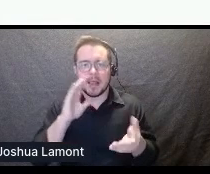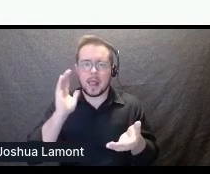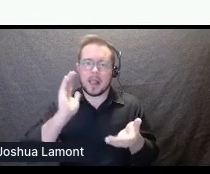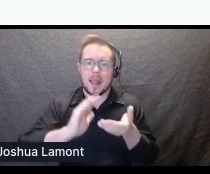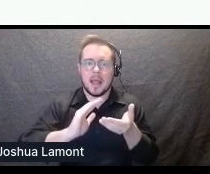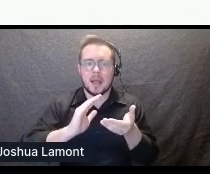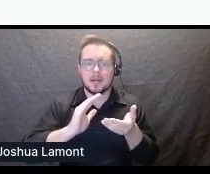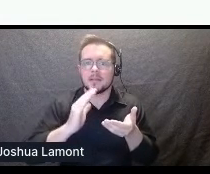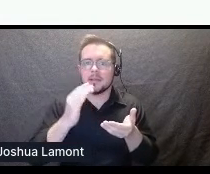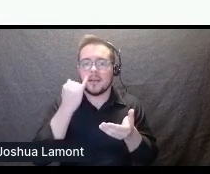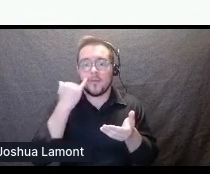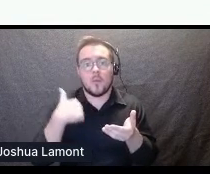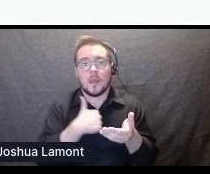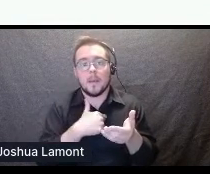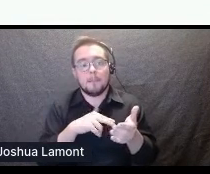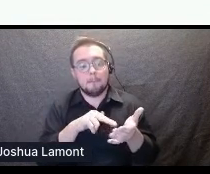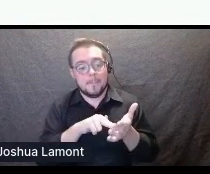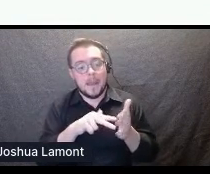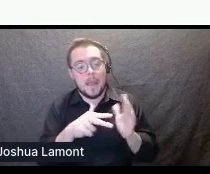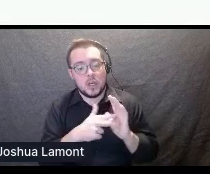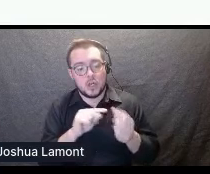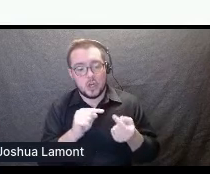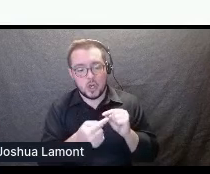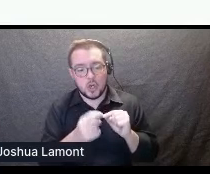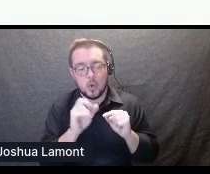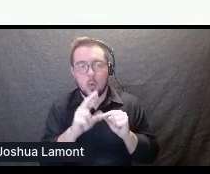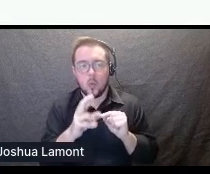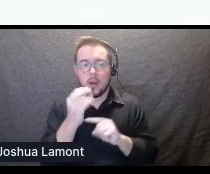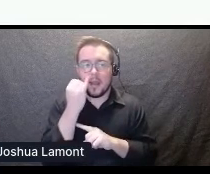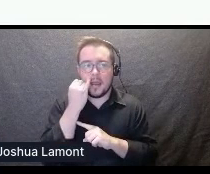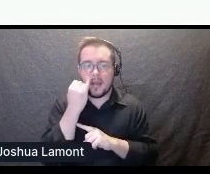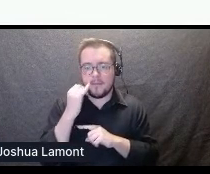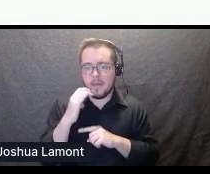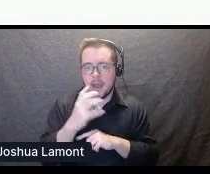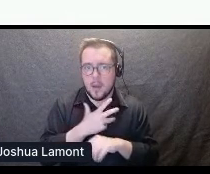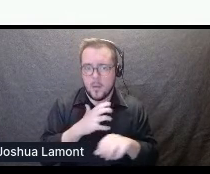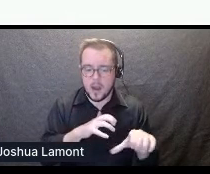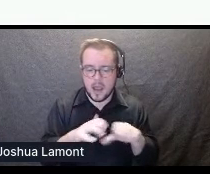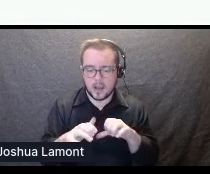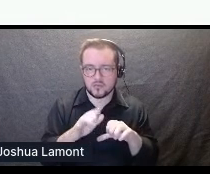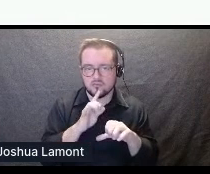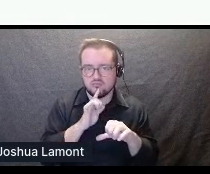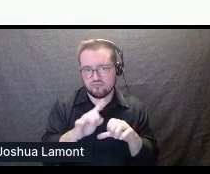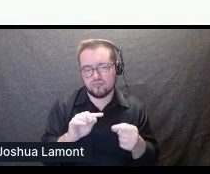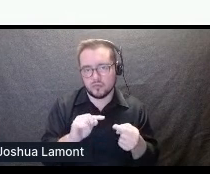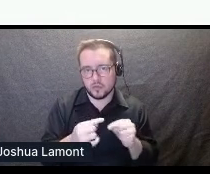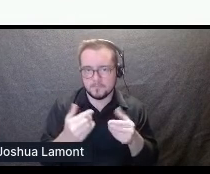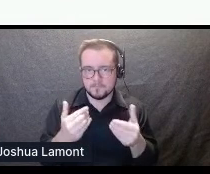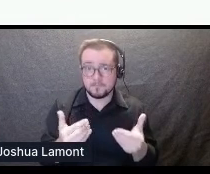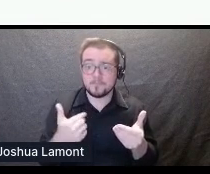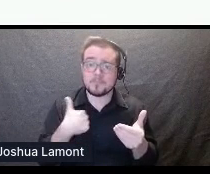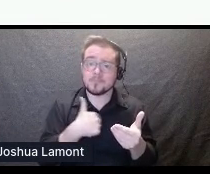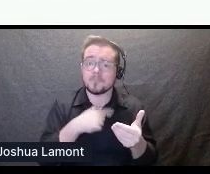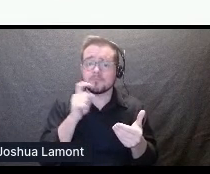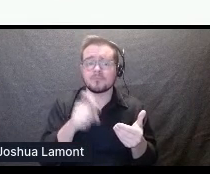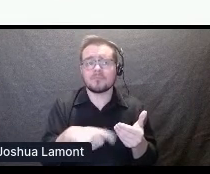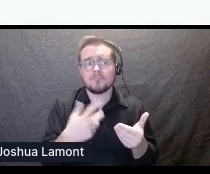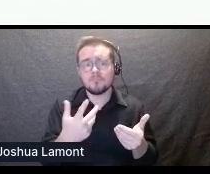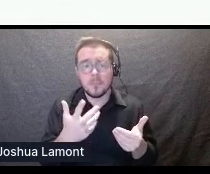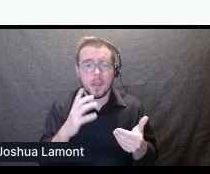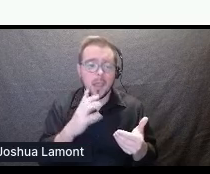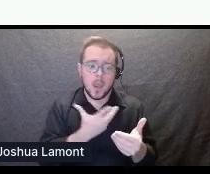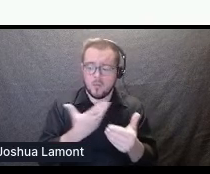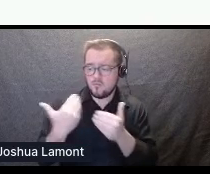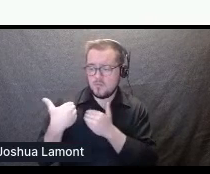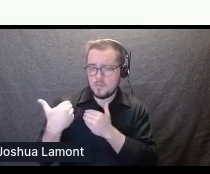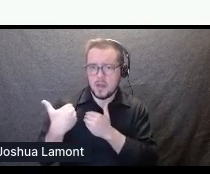whether we meant to be harmful than whether or not our actions were indeed harmful. And we have to take it as our responsibility to